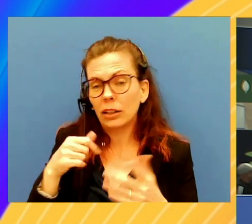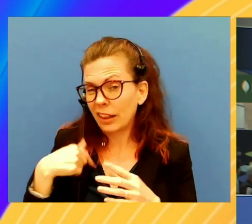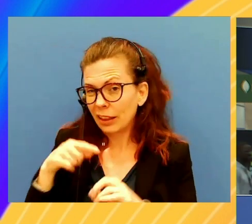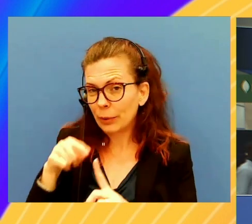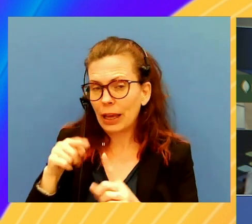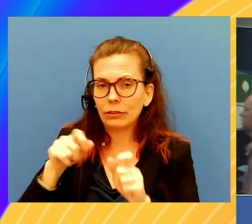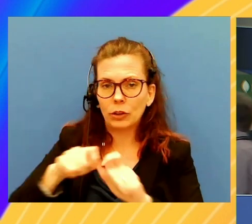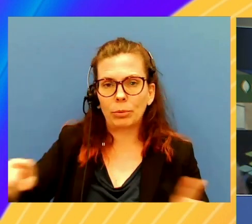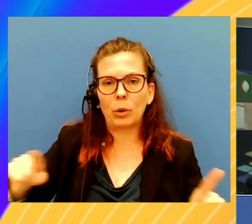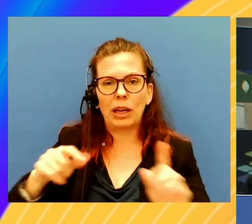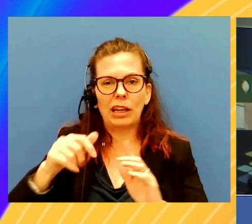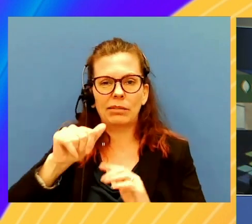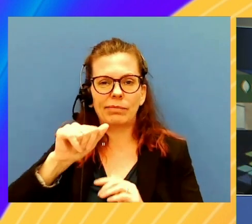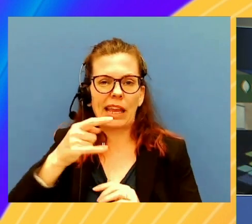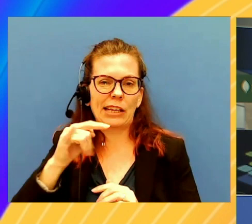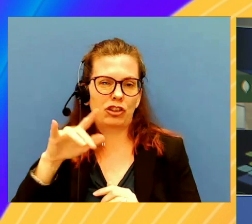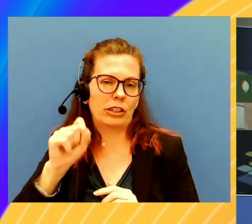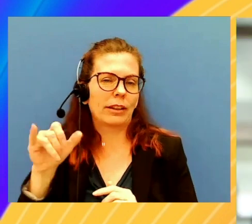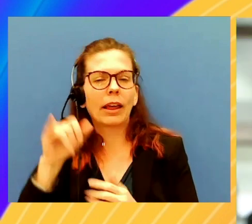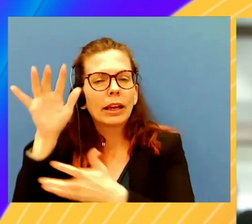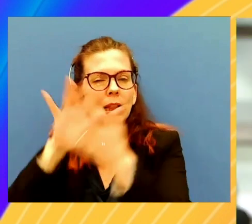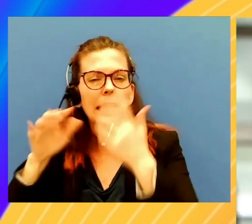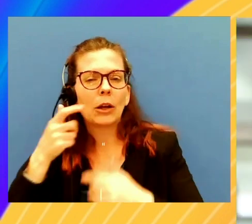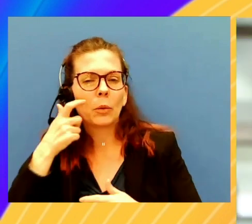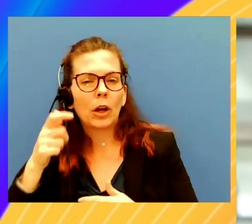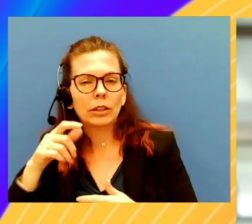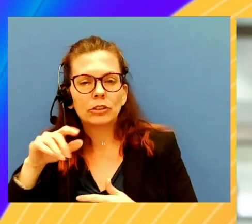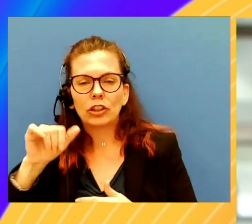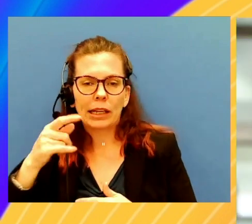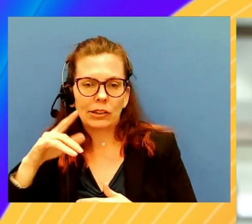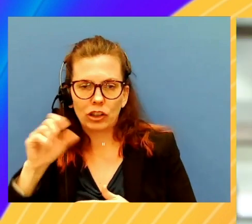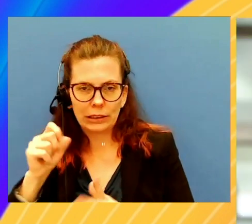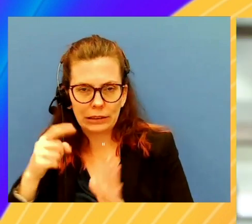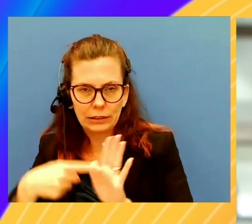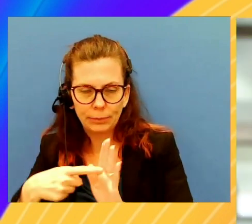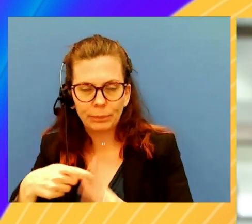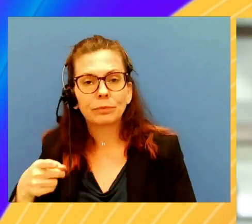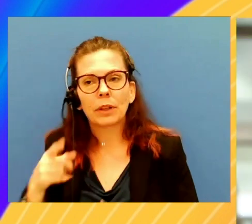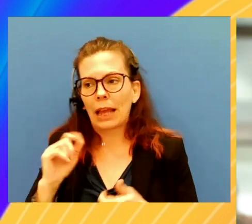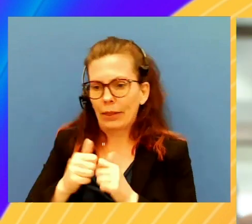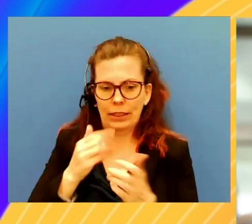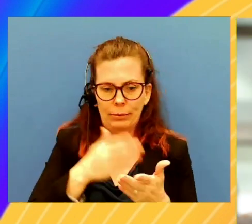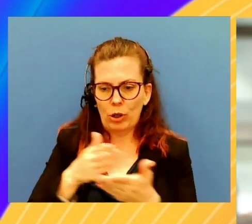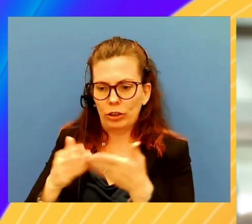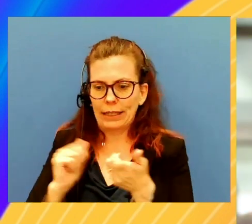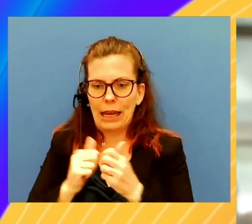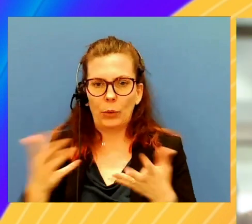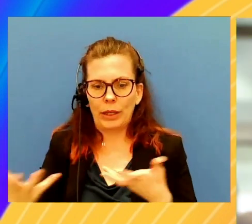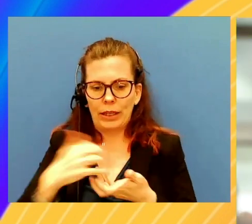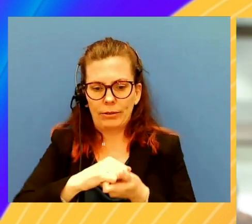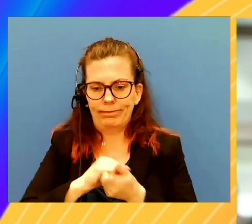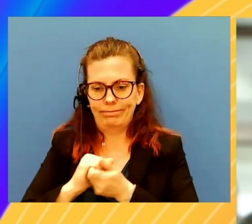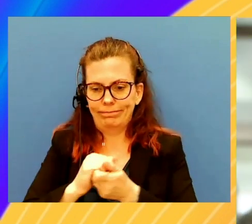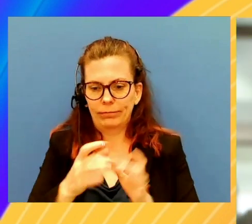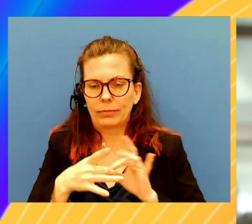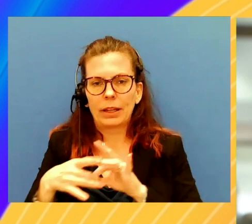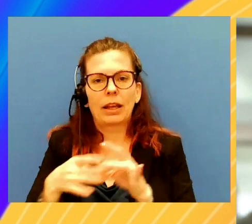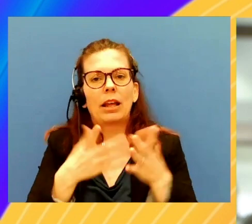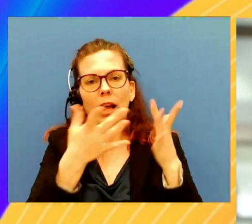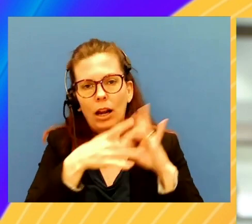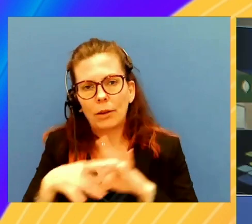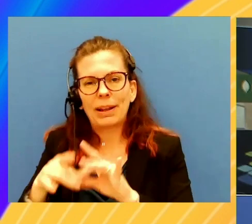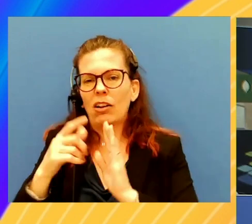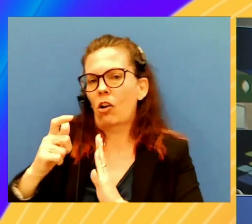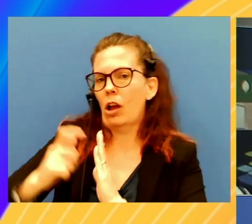agent, start gathering metrics. It's all these different pieces that we need to put together and think about how can we orchestrate this in an automated way. Yeah, a lot of